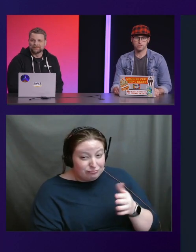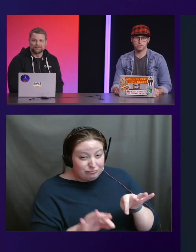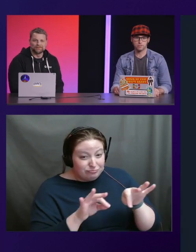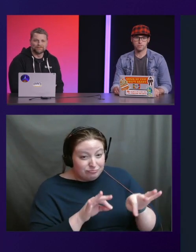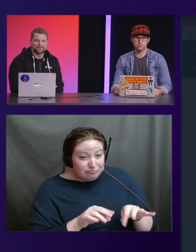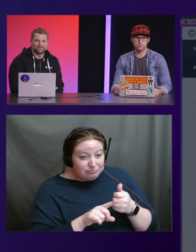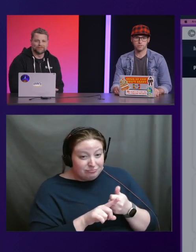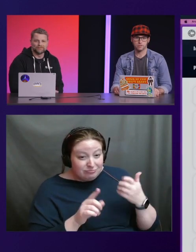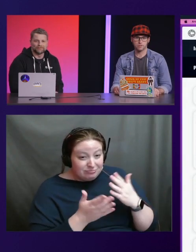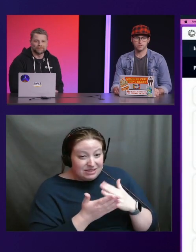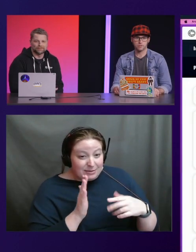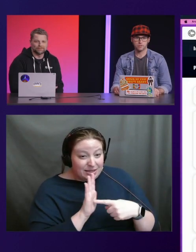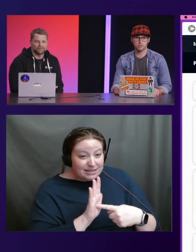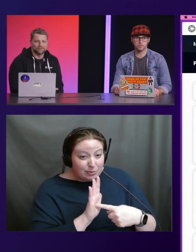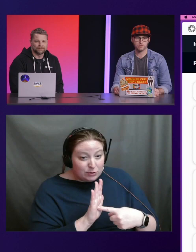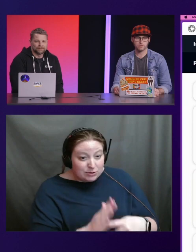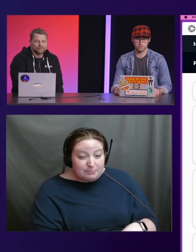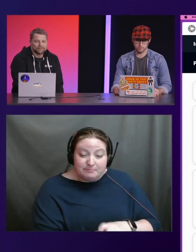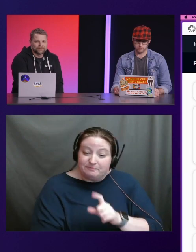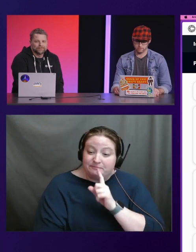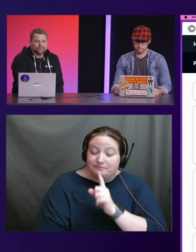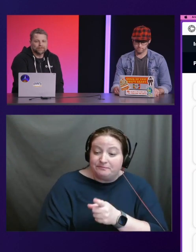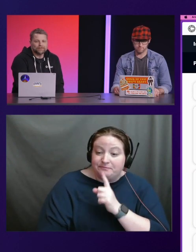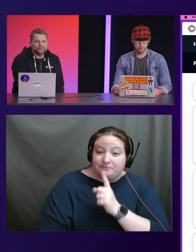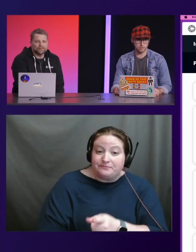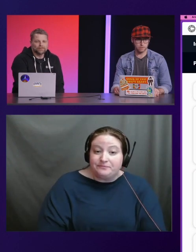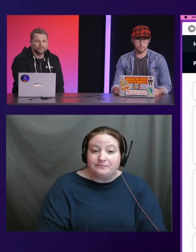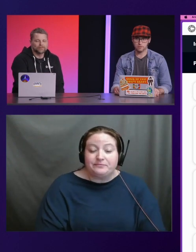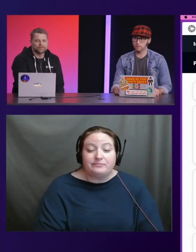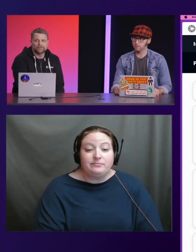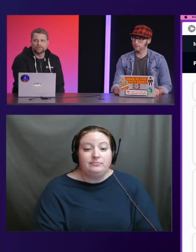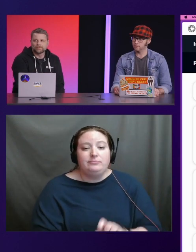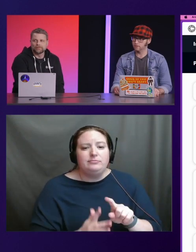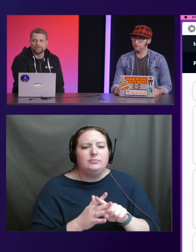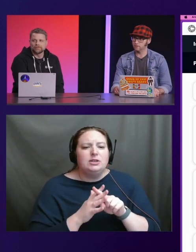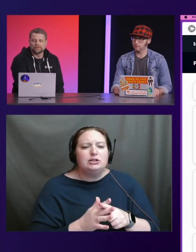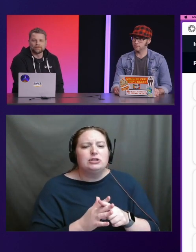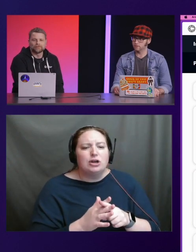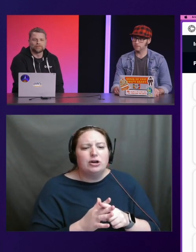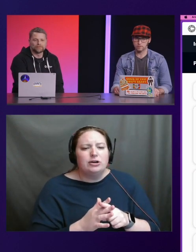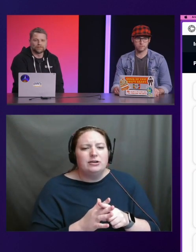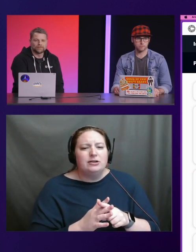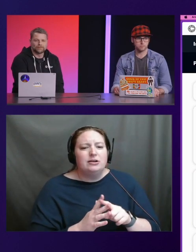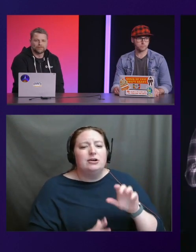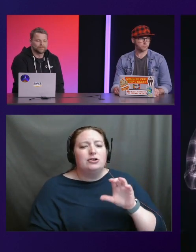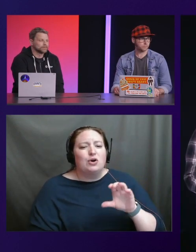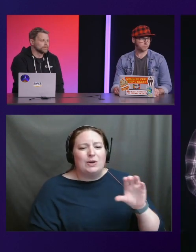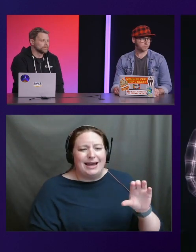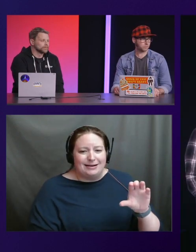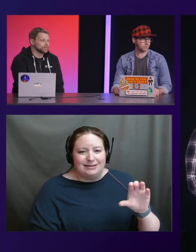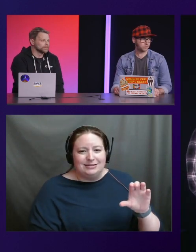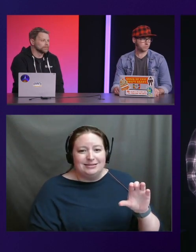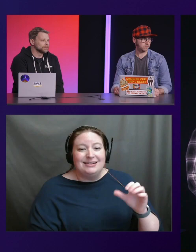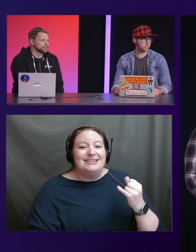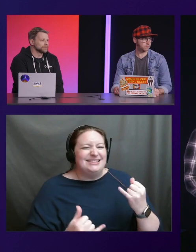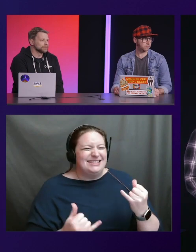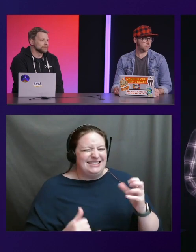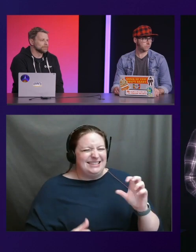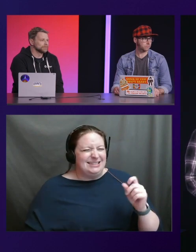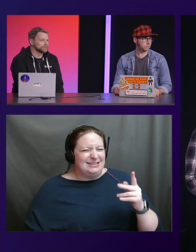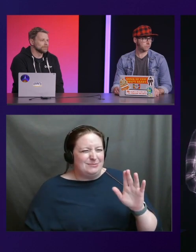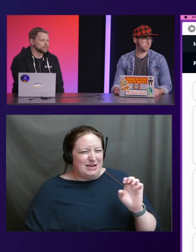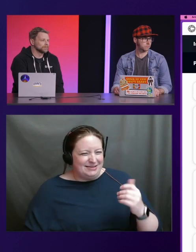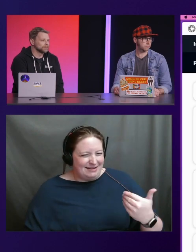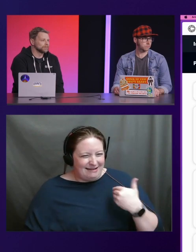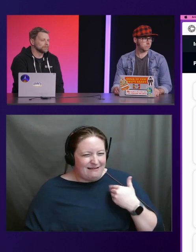demos? Yeah, absolutely. So we'll start at the Code Catalyst space. So this is an existing space that I have. You can see there's already